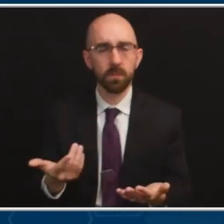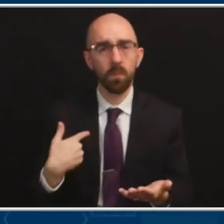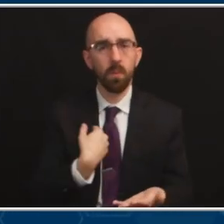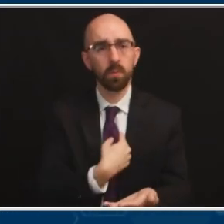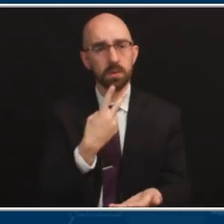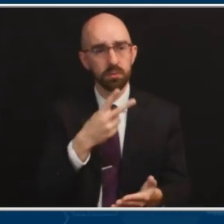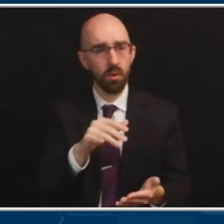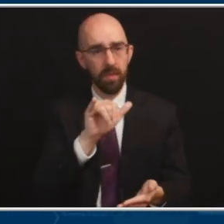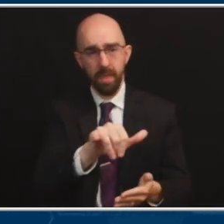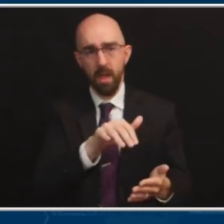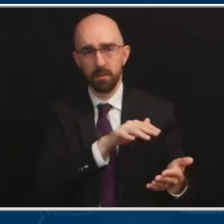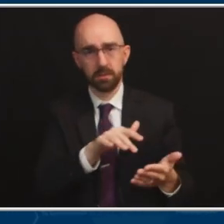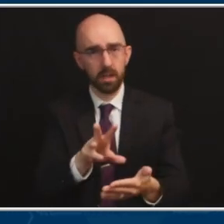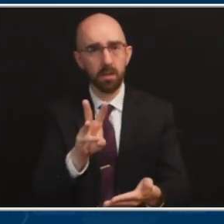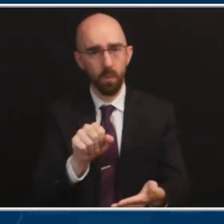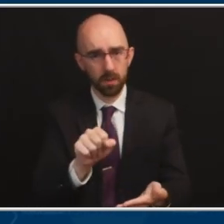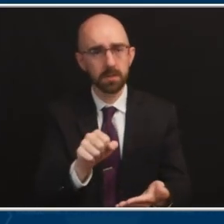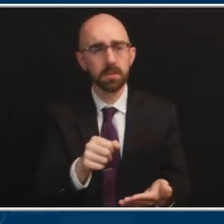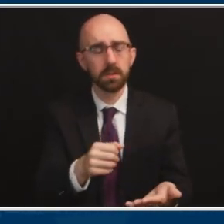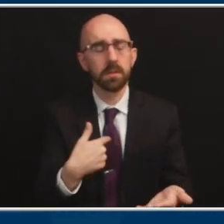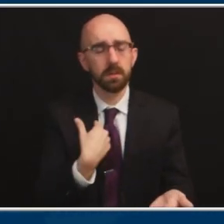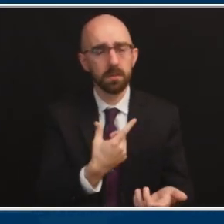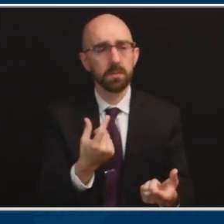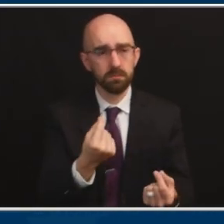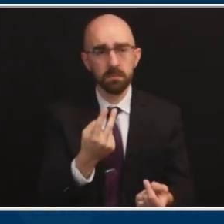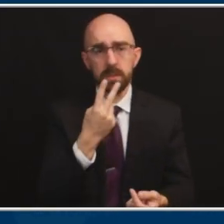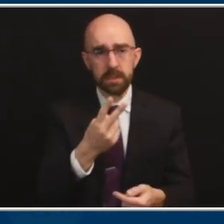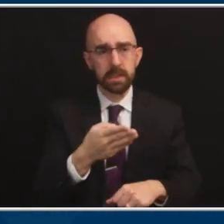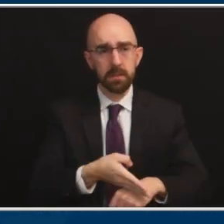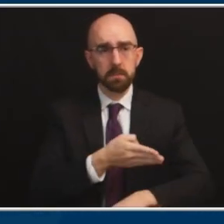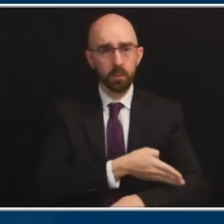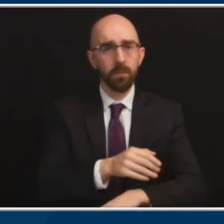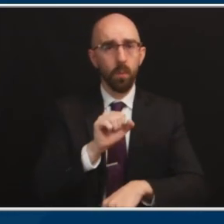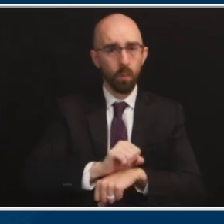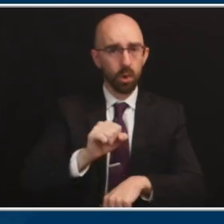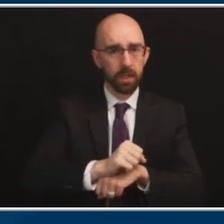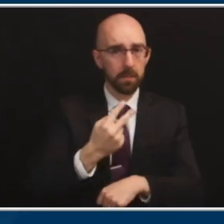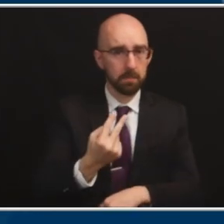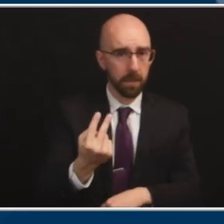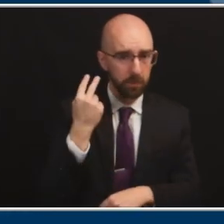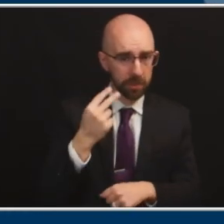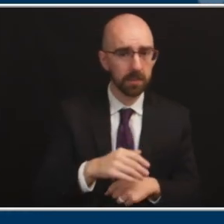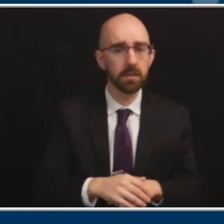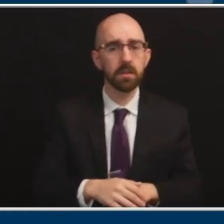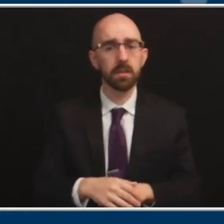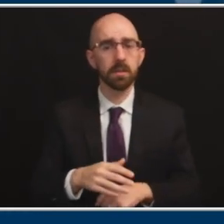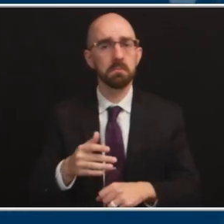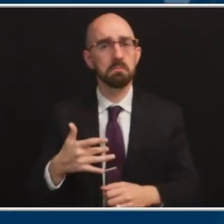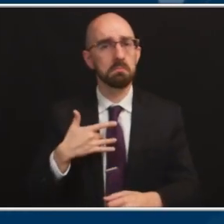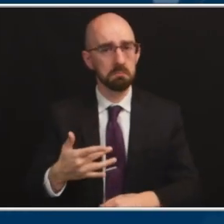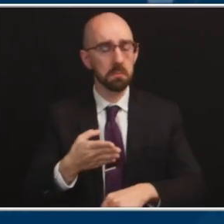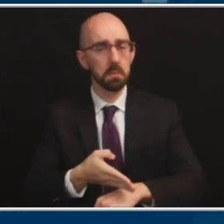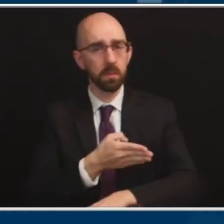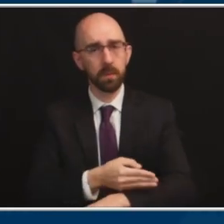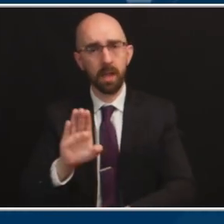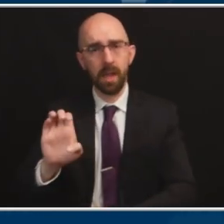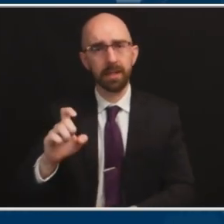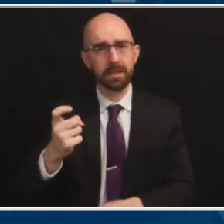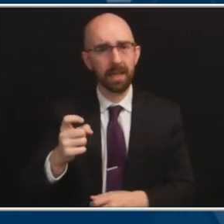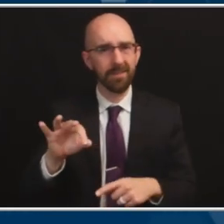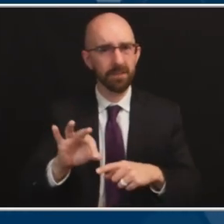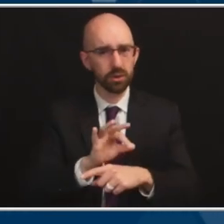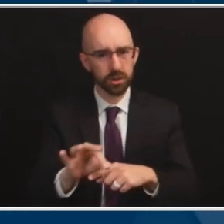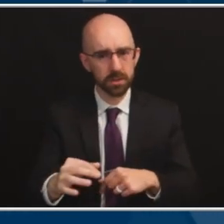was we did see improvements in working memory. We saw a trend for improvement in executive function. P-value was right